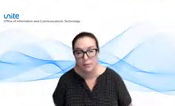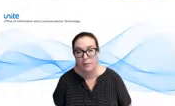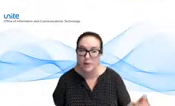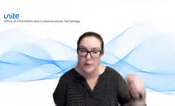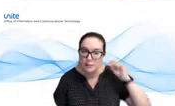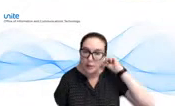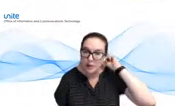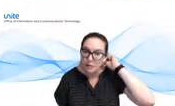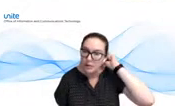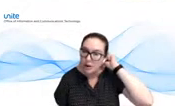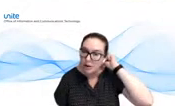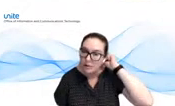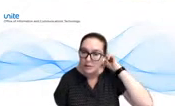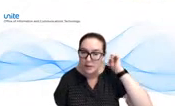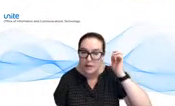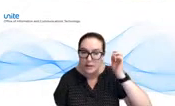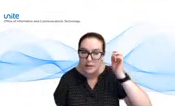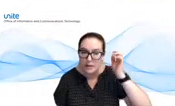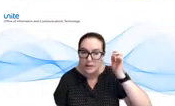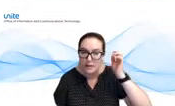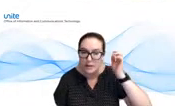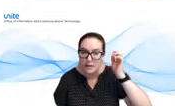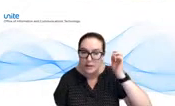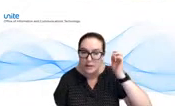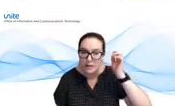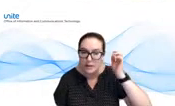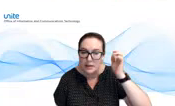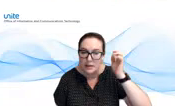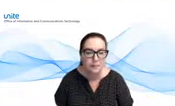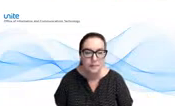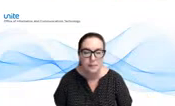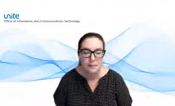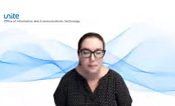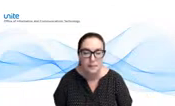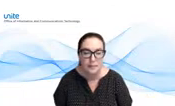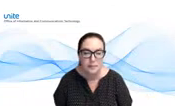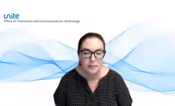Okay, we've already spoken a bit about conference management. Next slide.